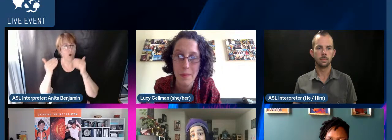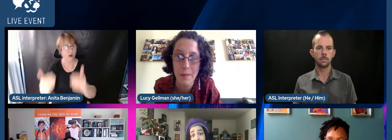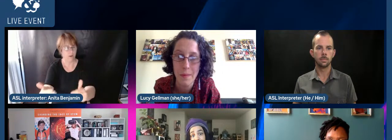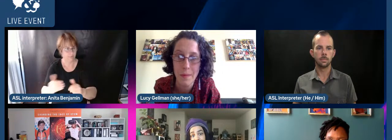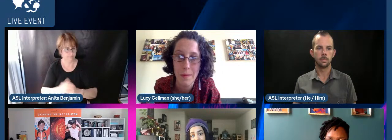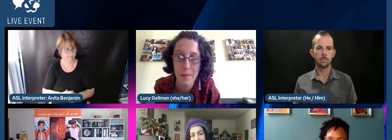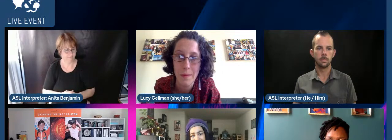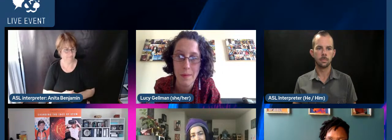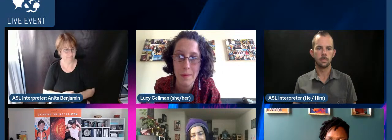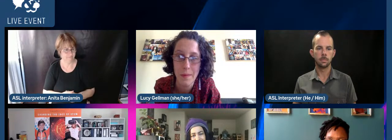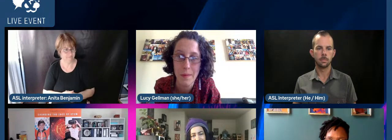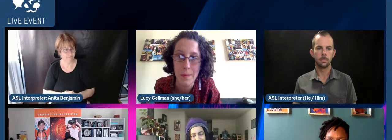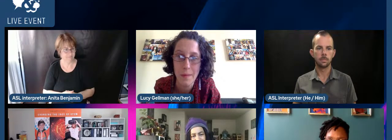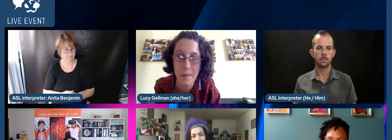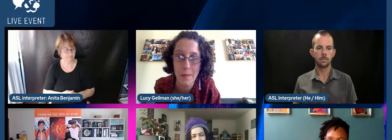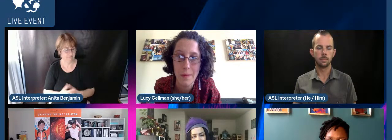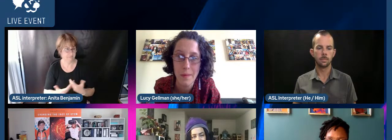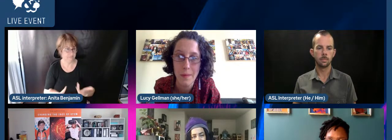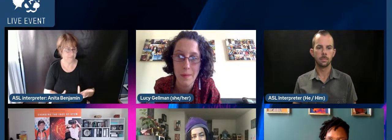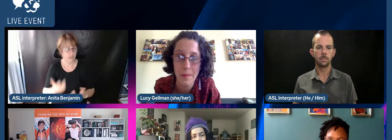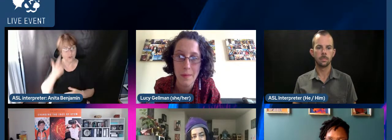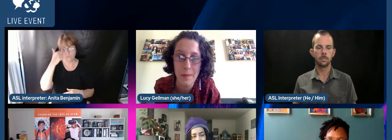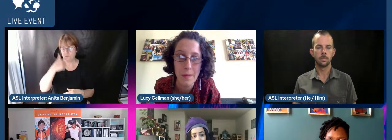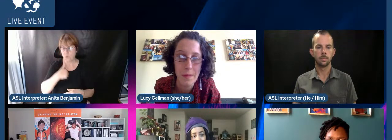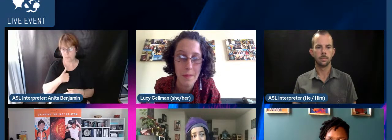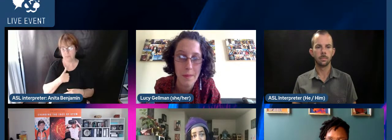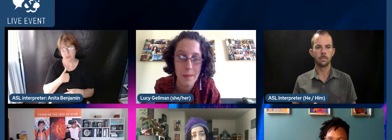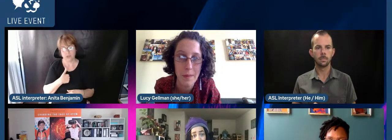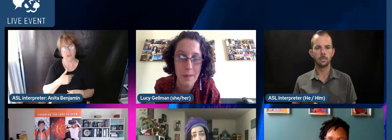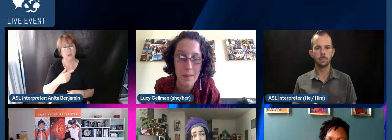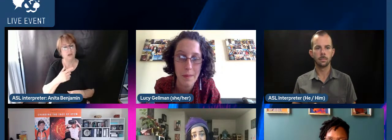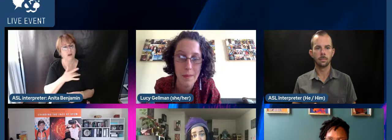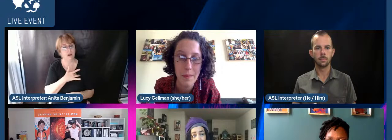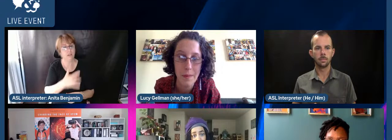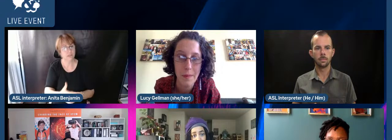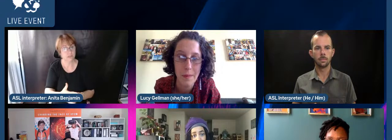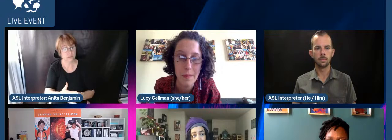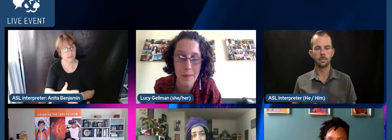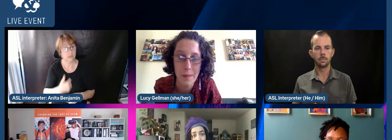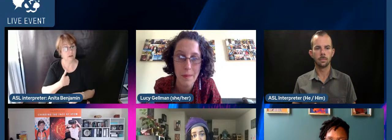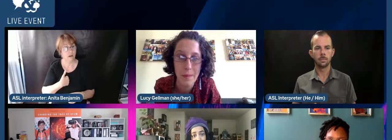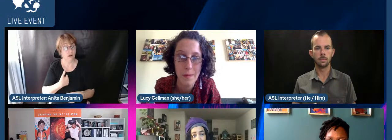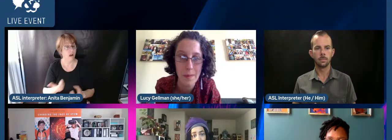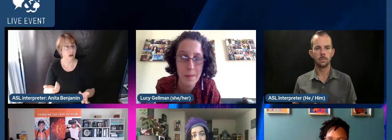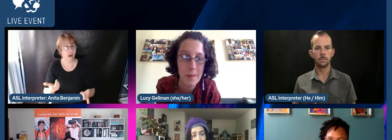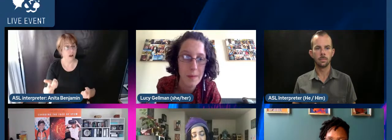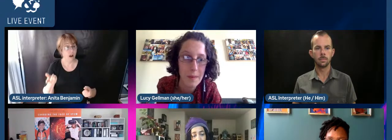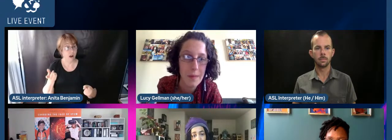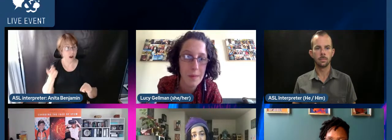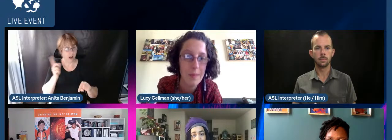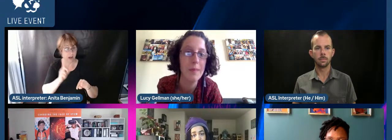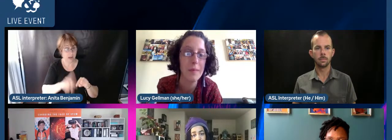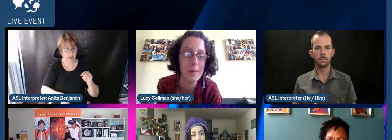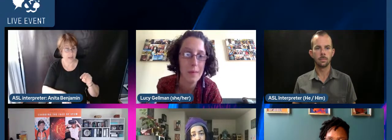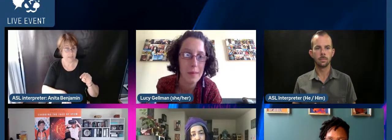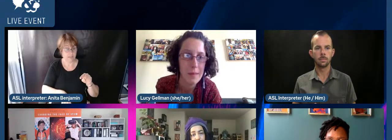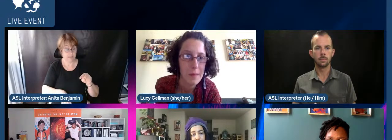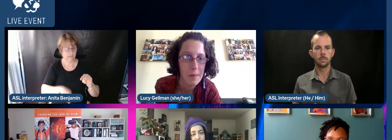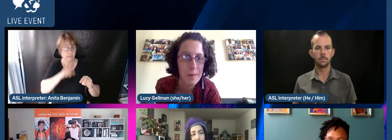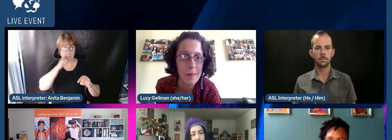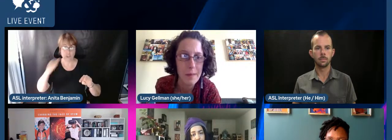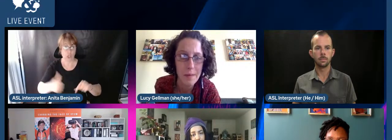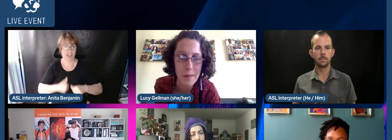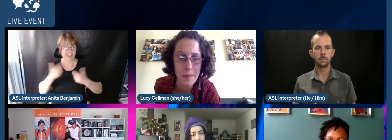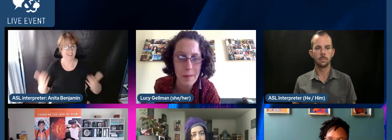For me, I have a saying called, I can't, doesn't live here,